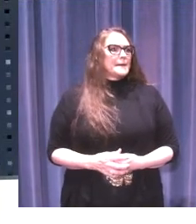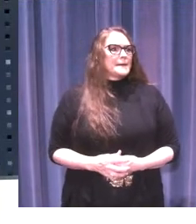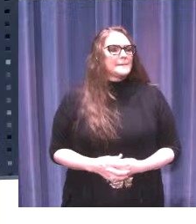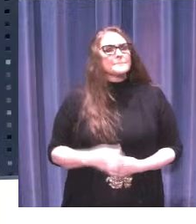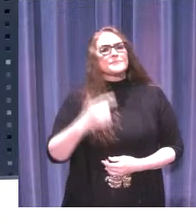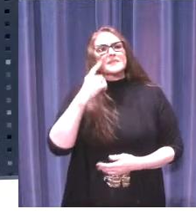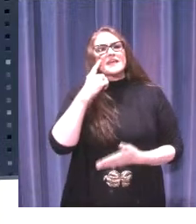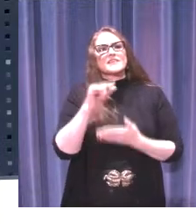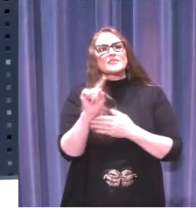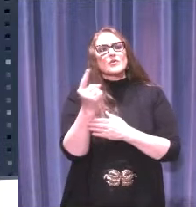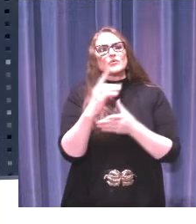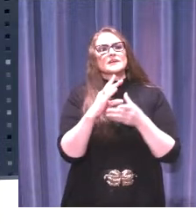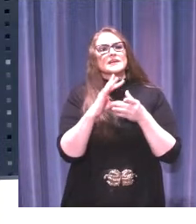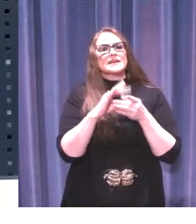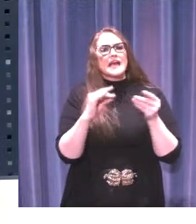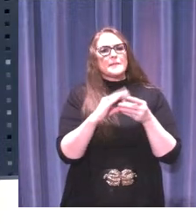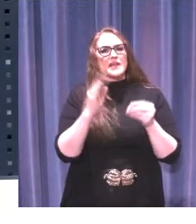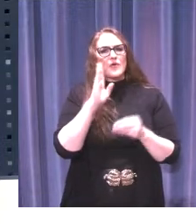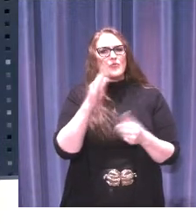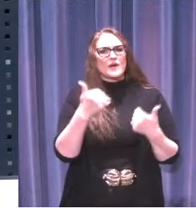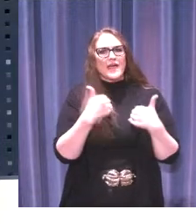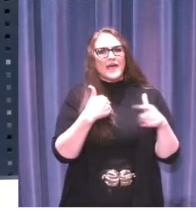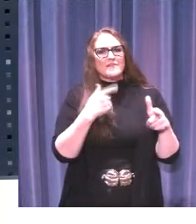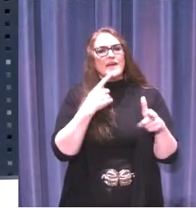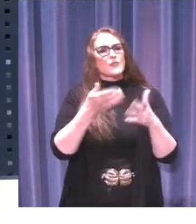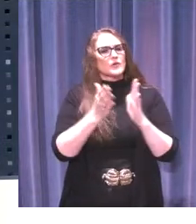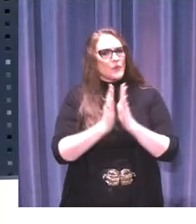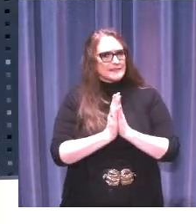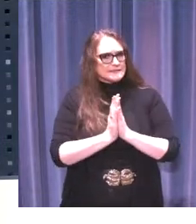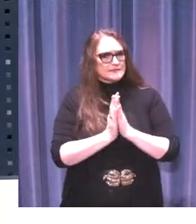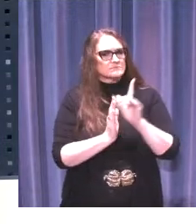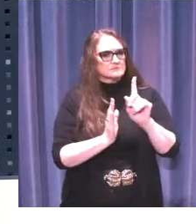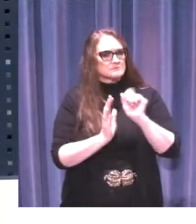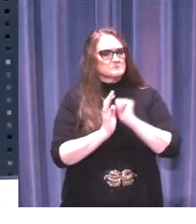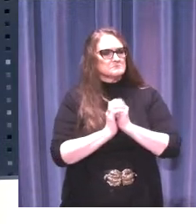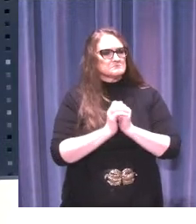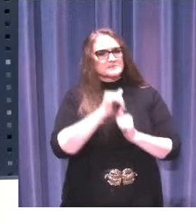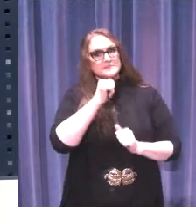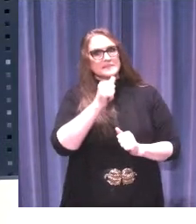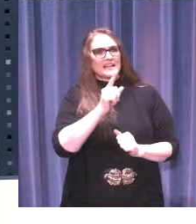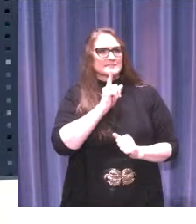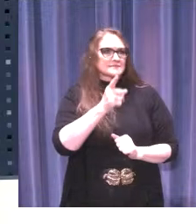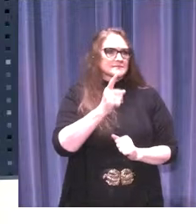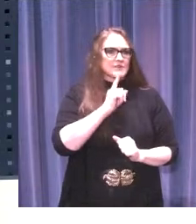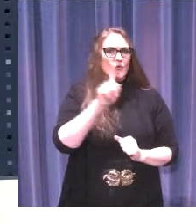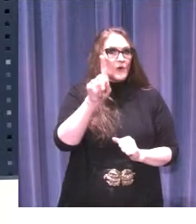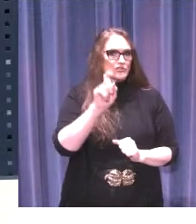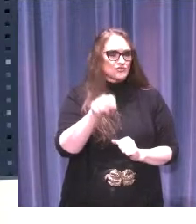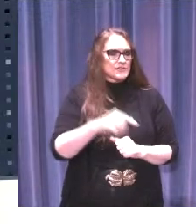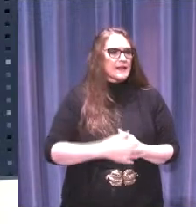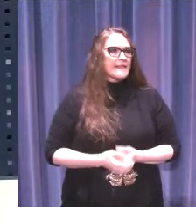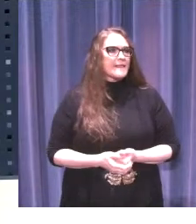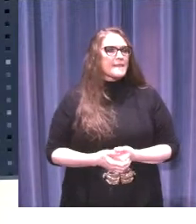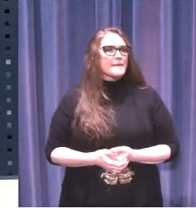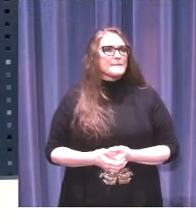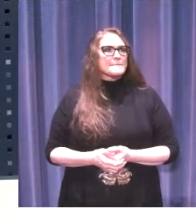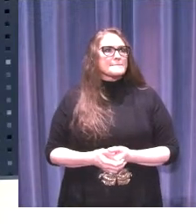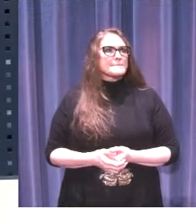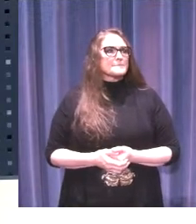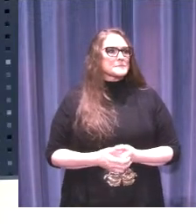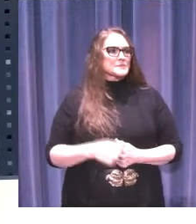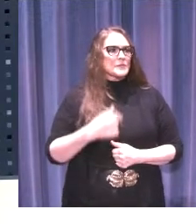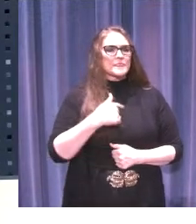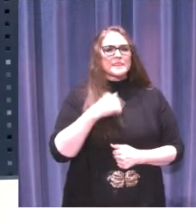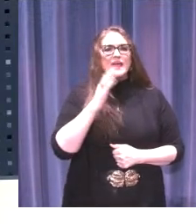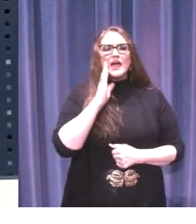think the only comment I would have, and I have a request, not necessarily a question. I